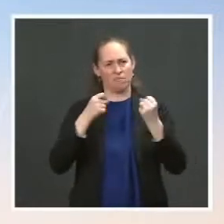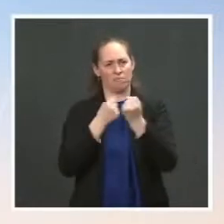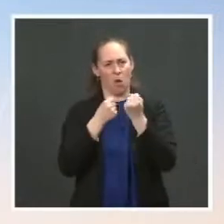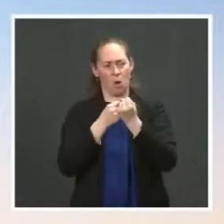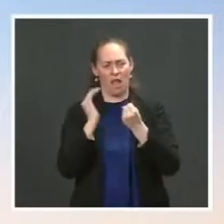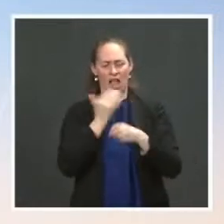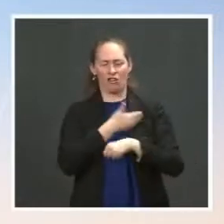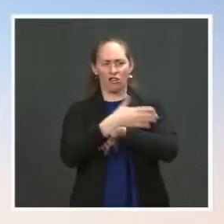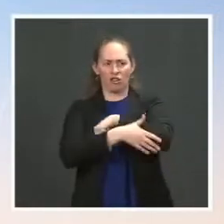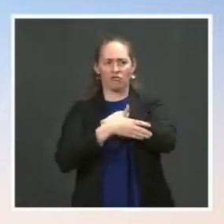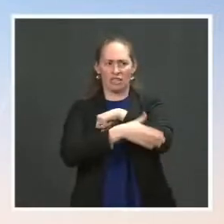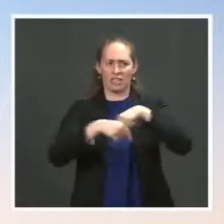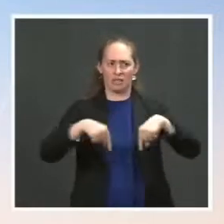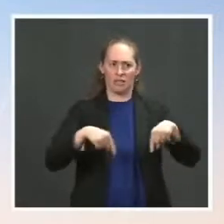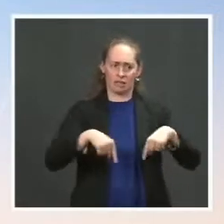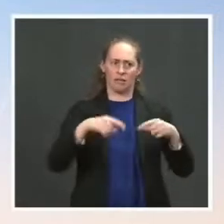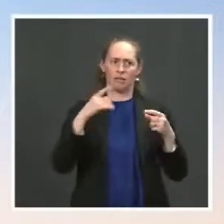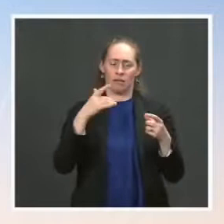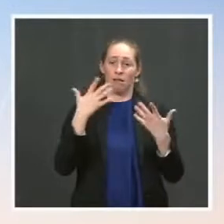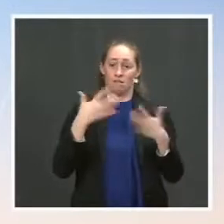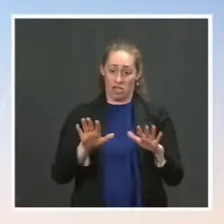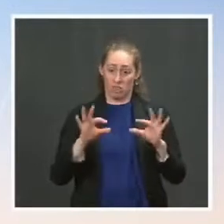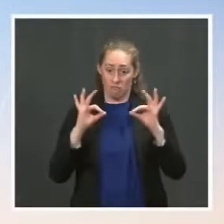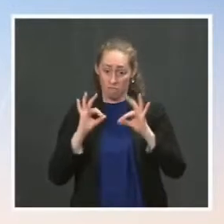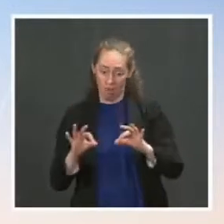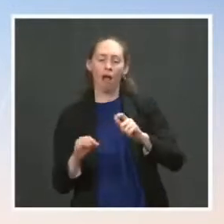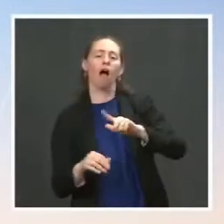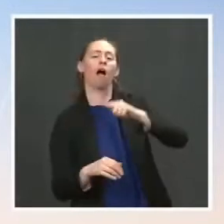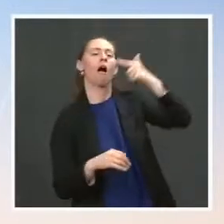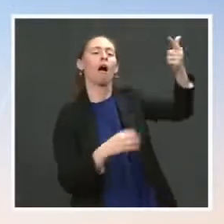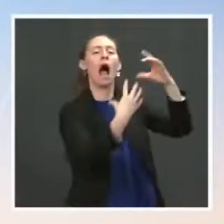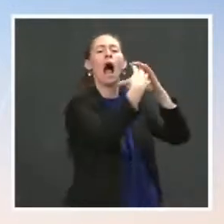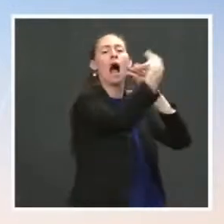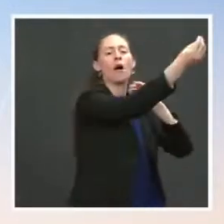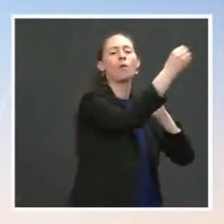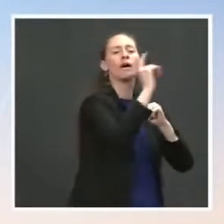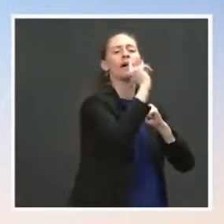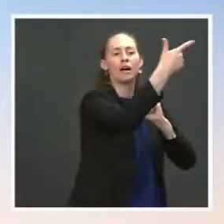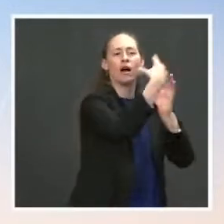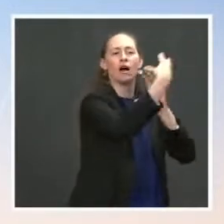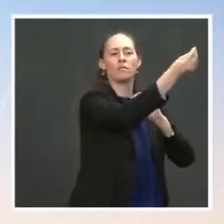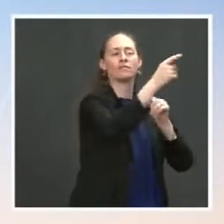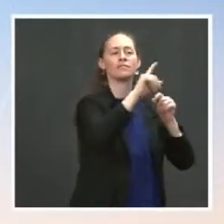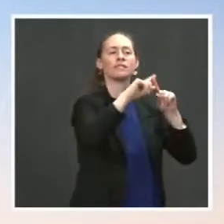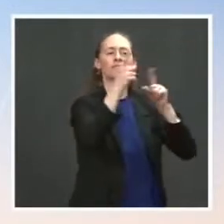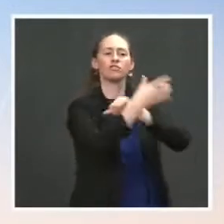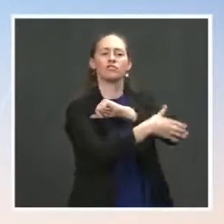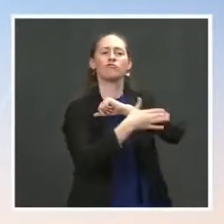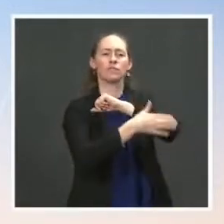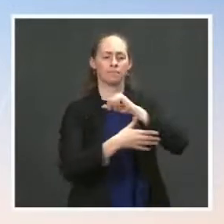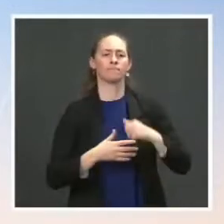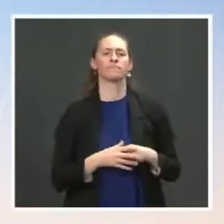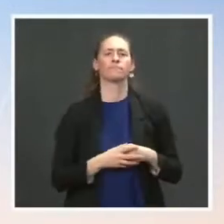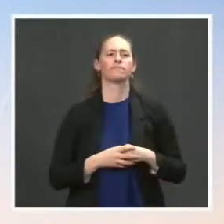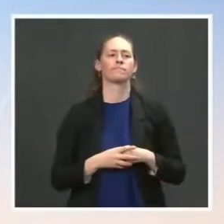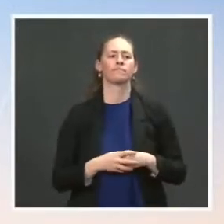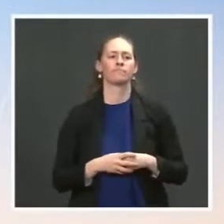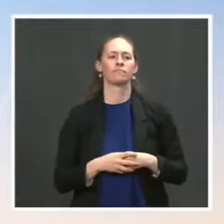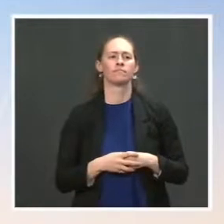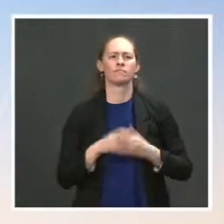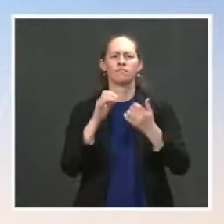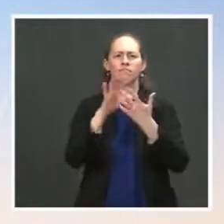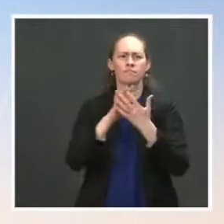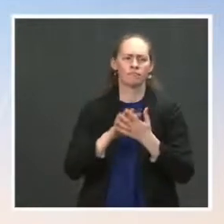approaching the relationship from a position of strength. In your week ahead, you said the Prime Minister of Japan will be coming here next Friday. Yep. This is the